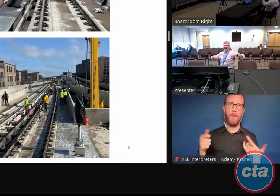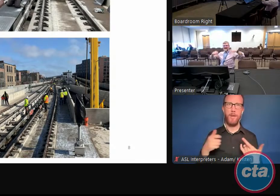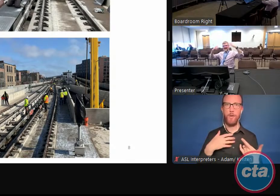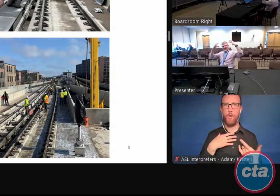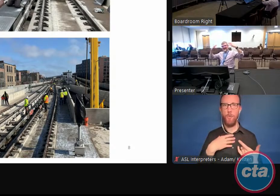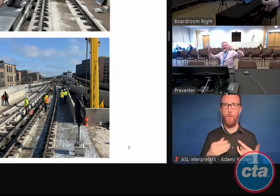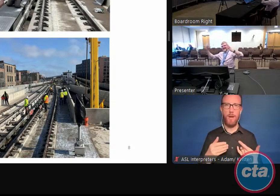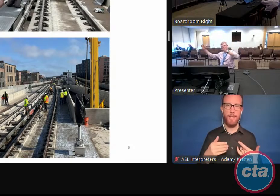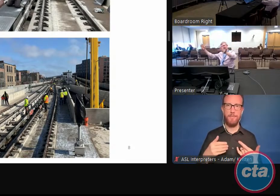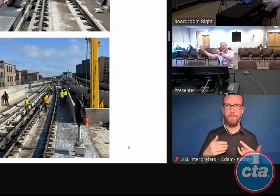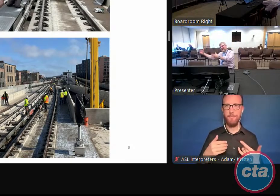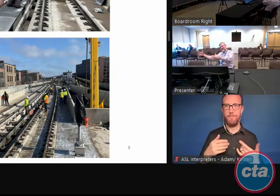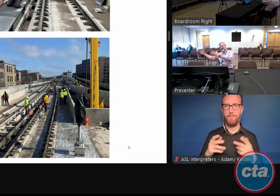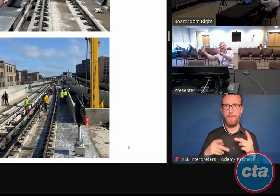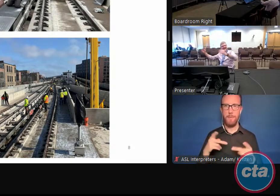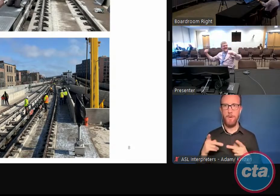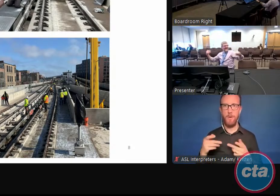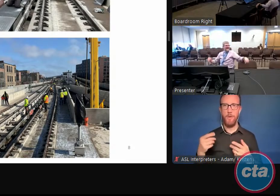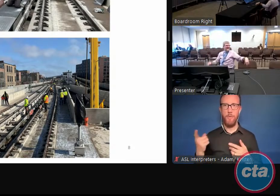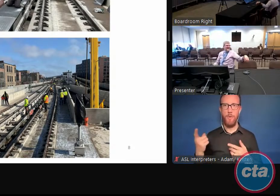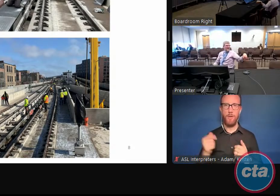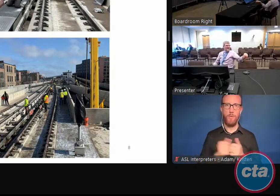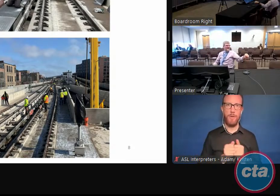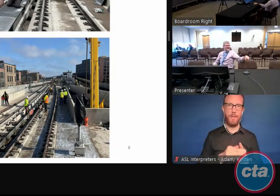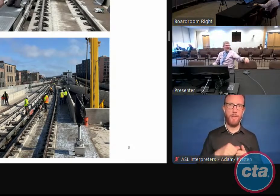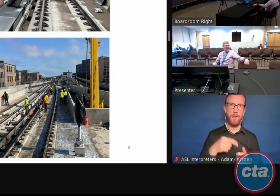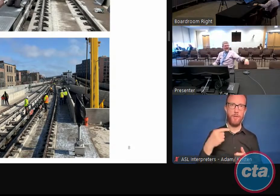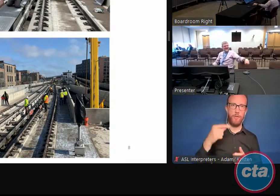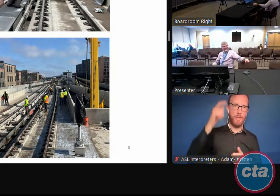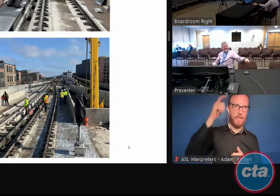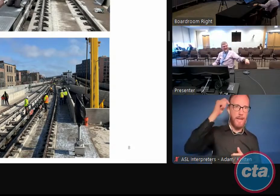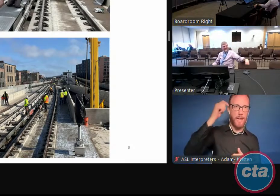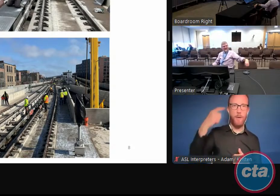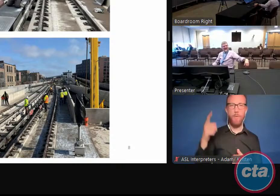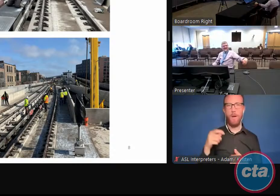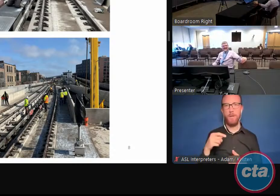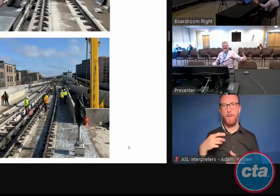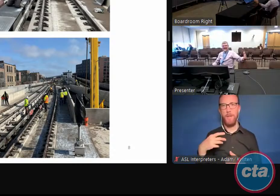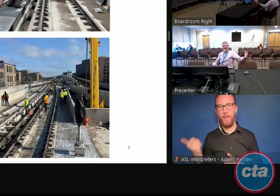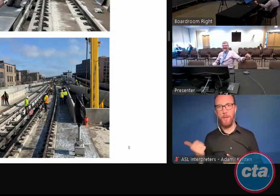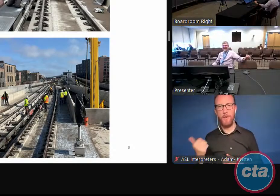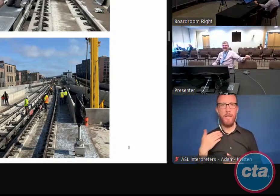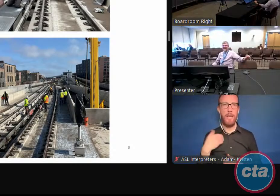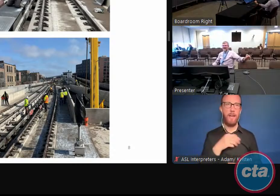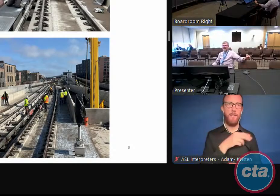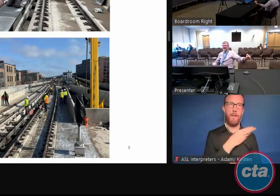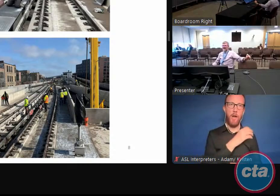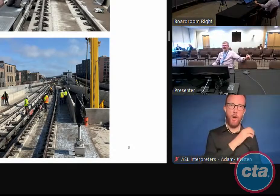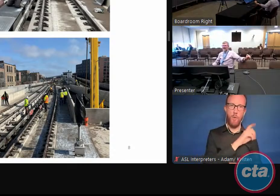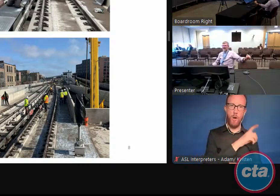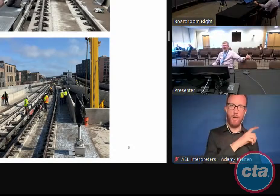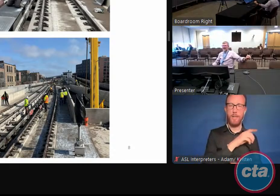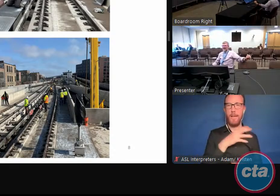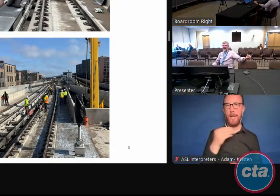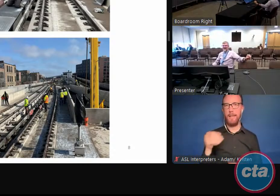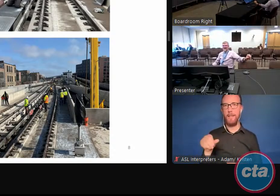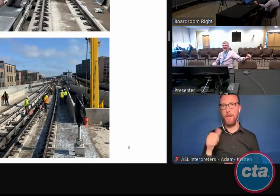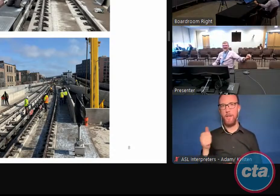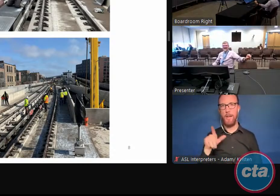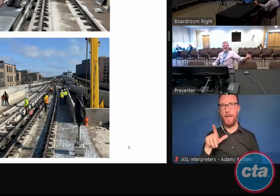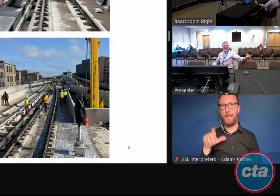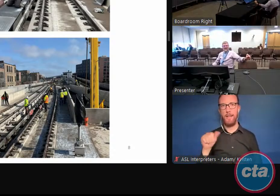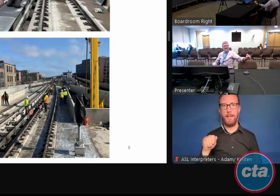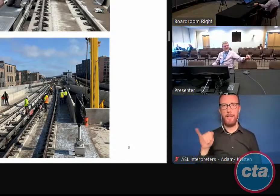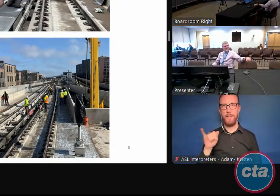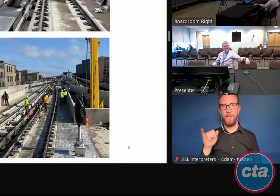a green hat and one wore a red vest and a red hat. And one was named Hodar for Howard Dan Ryan. And then the other one was named Ellie Jack for Lake Englewood